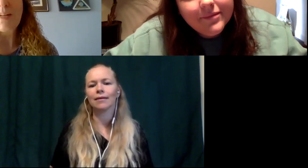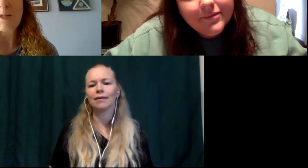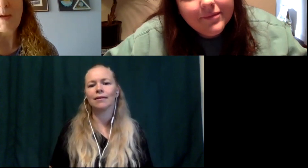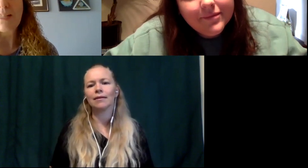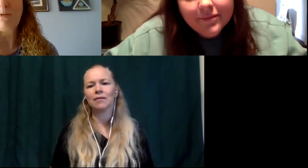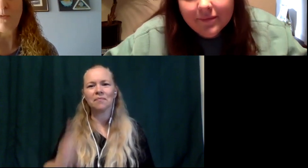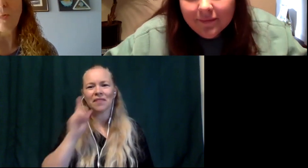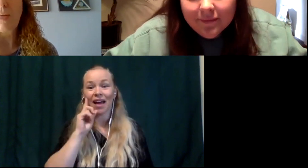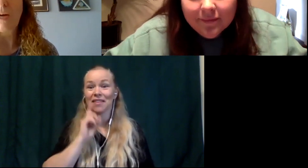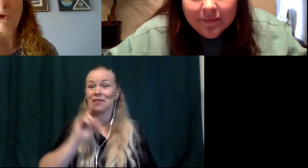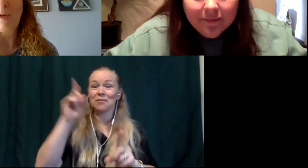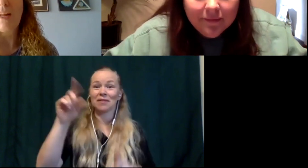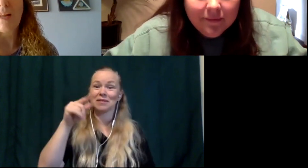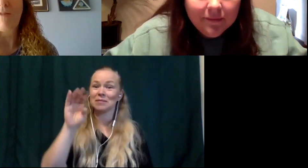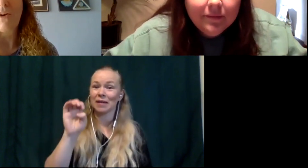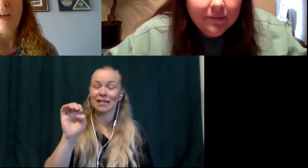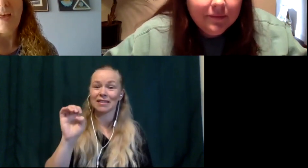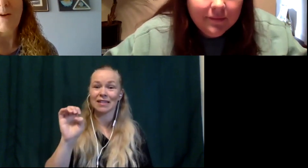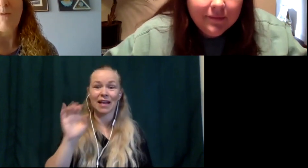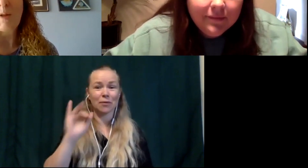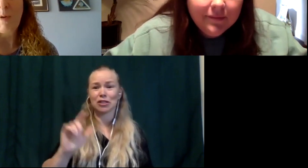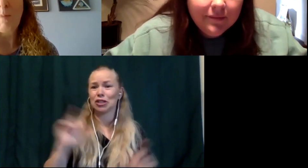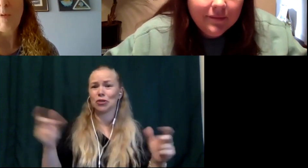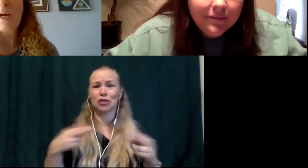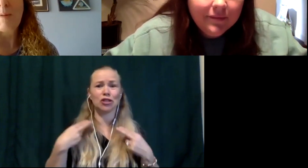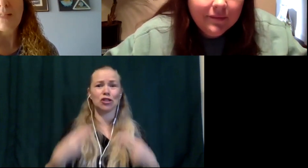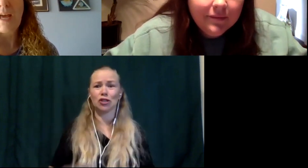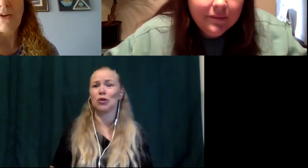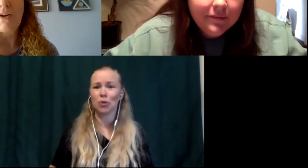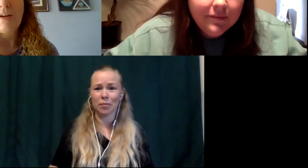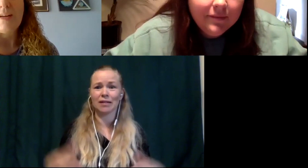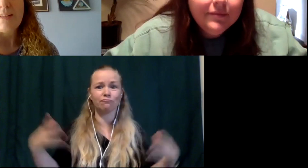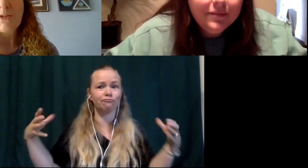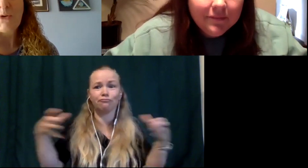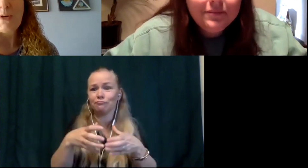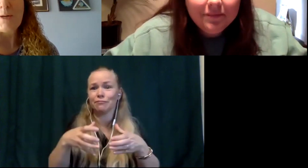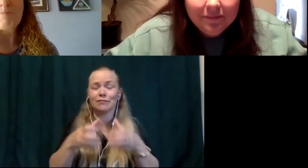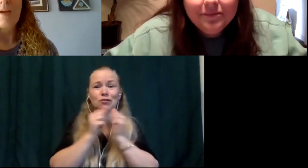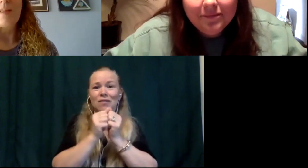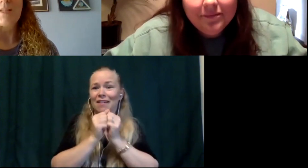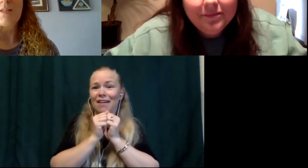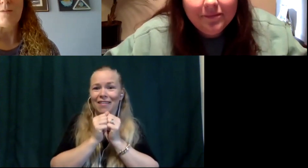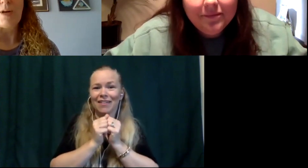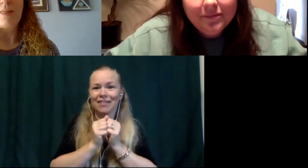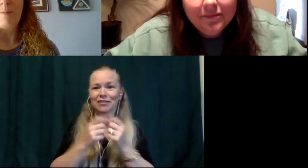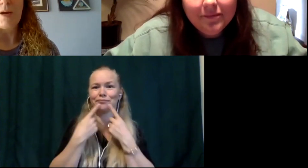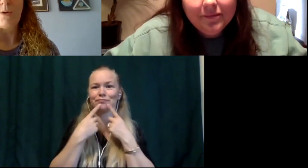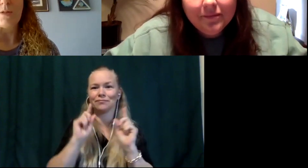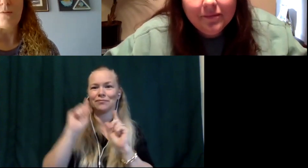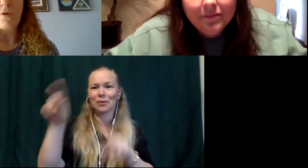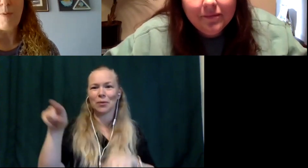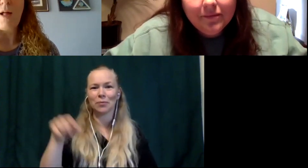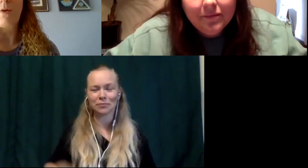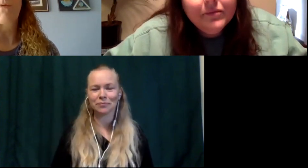we went to space. It was really a human endeavor and really people coming together. So that's what I think